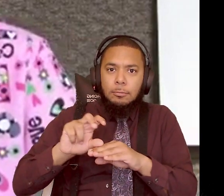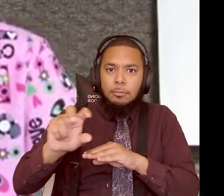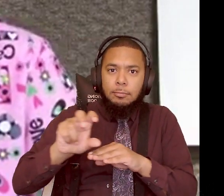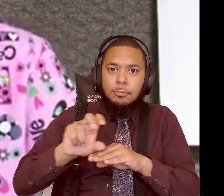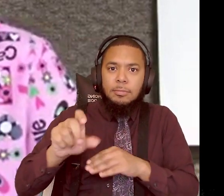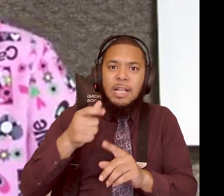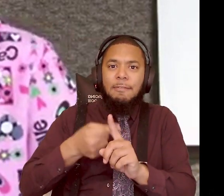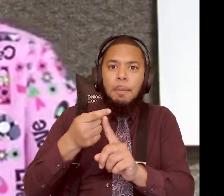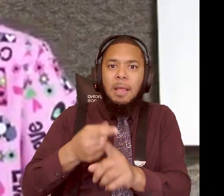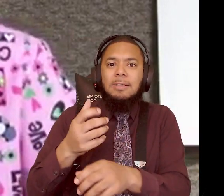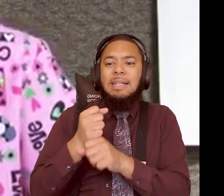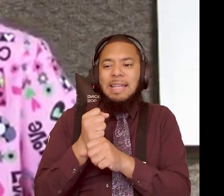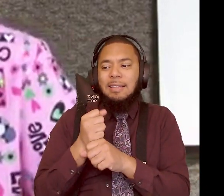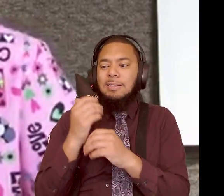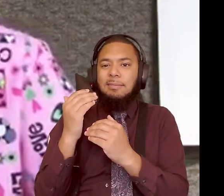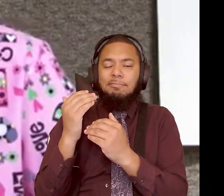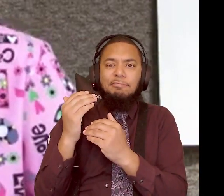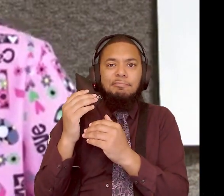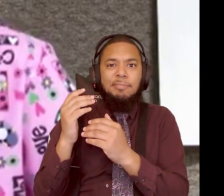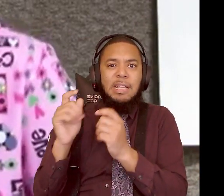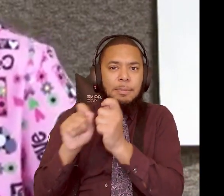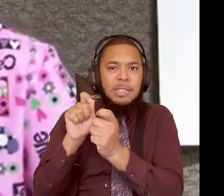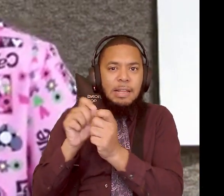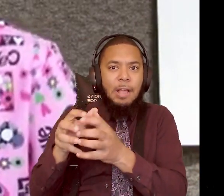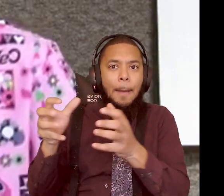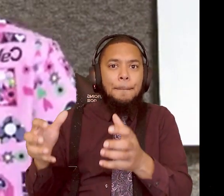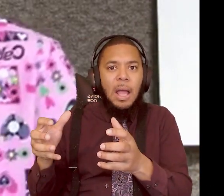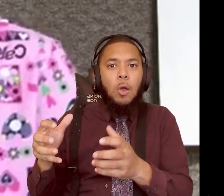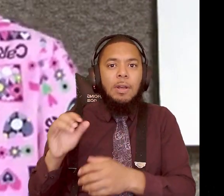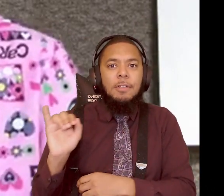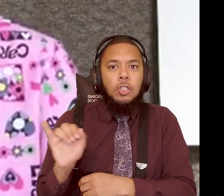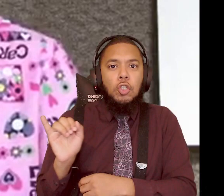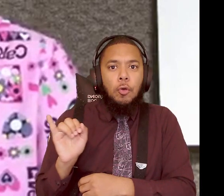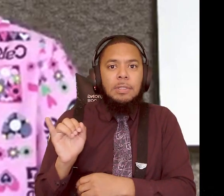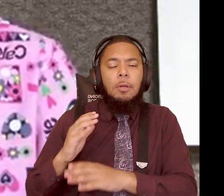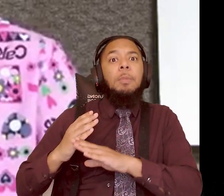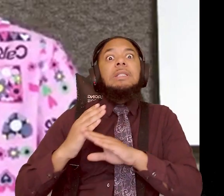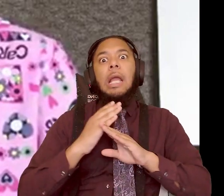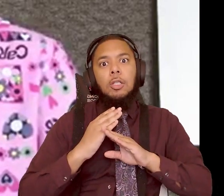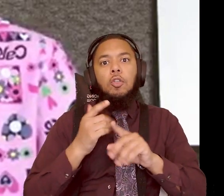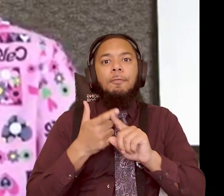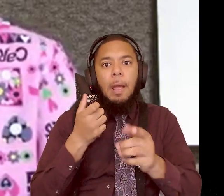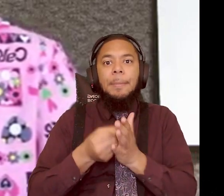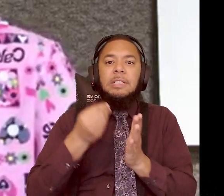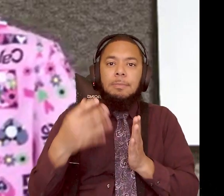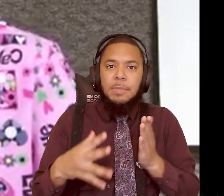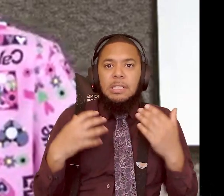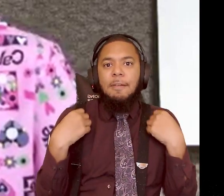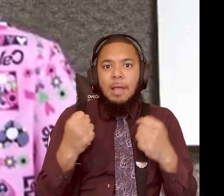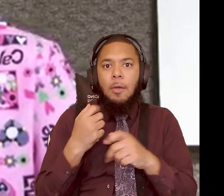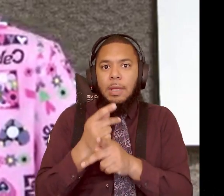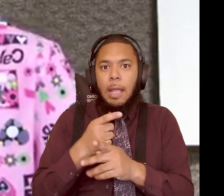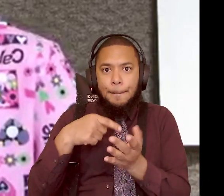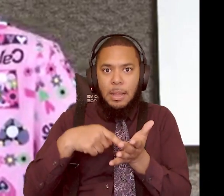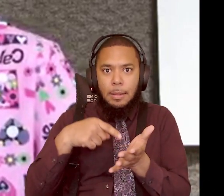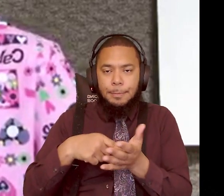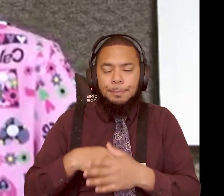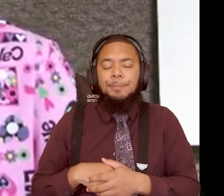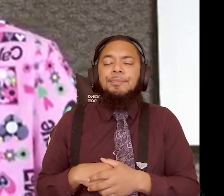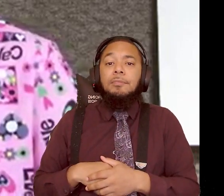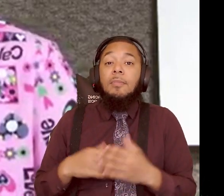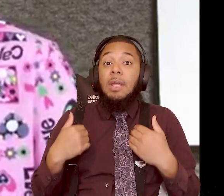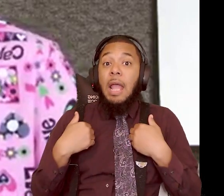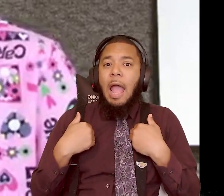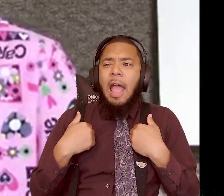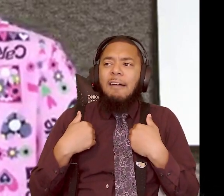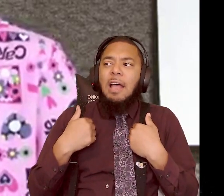health coverage in exchange for protection against the large medical bills. Now, there's a couple of kinds of health insurance that